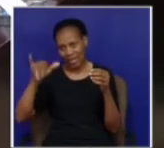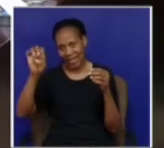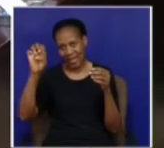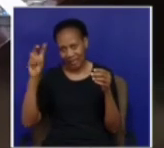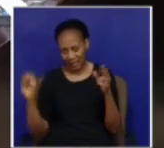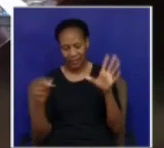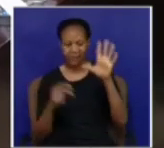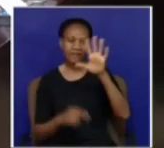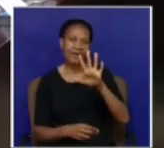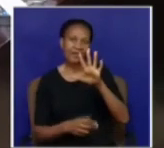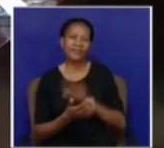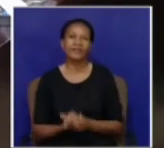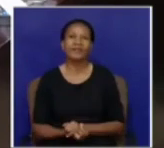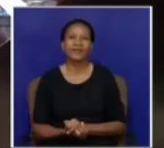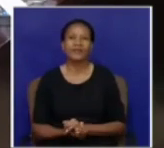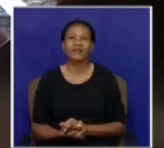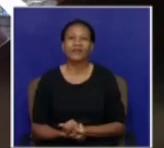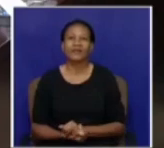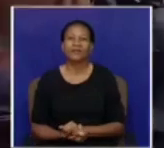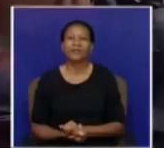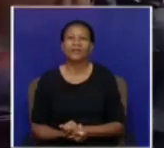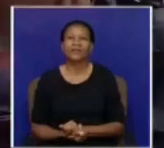Dez.